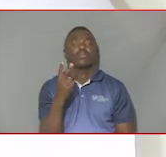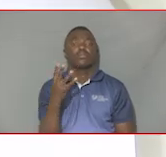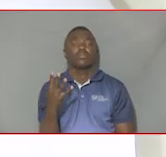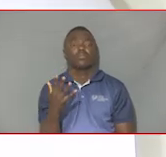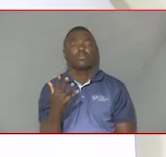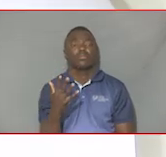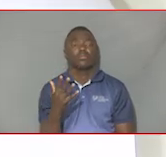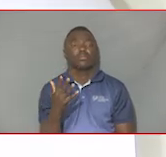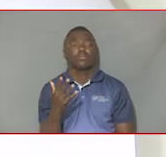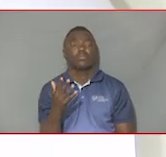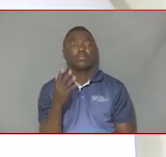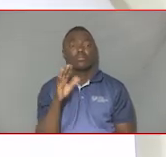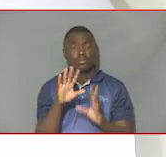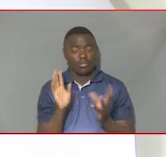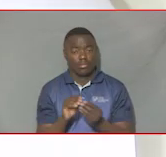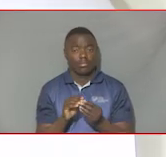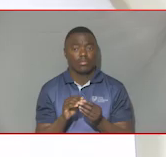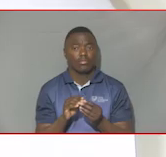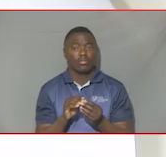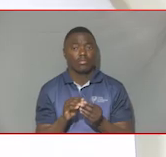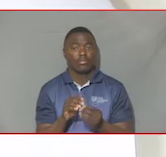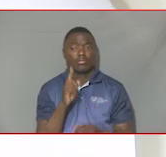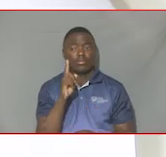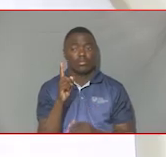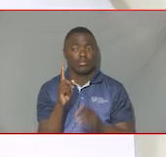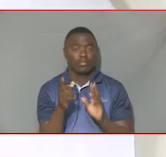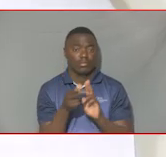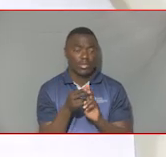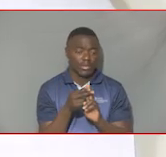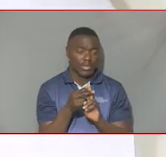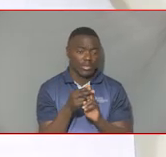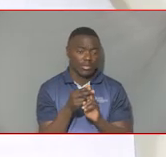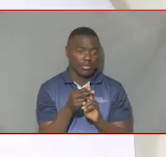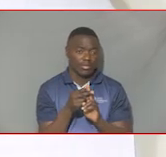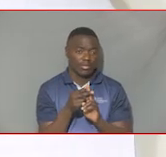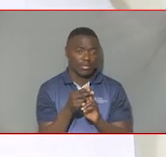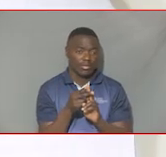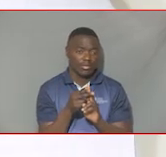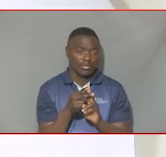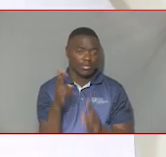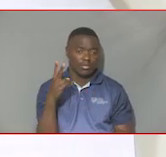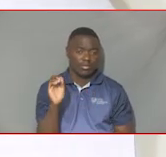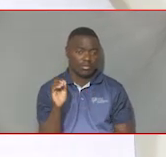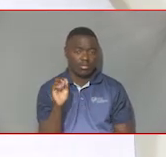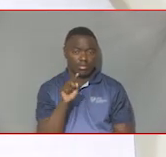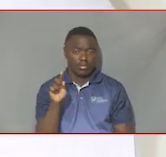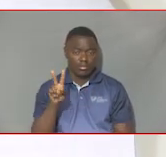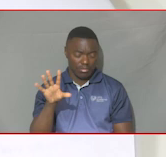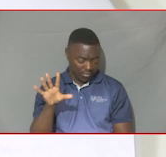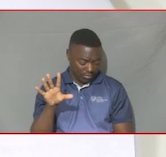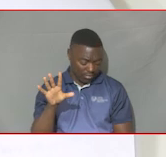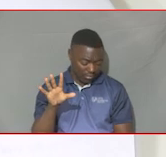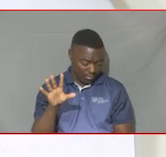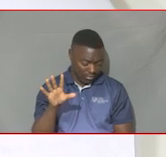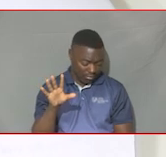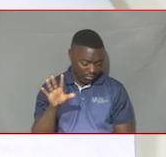every block here, every line there represents 1 unit. And here it goes from 20 to 25. Every